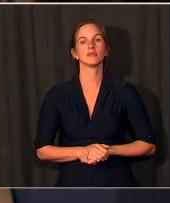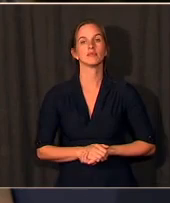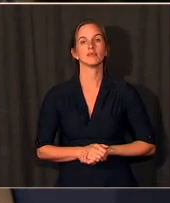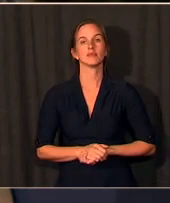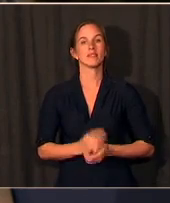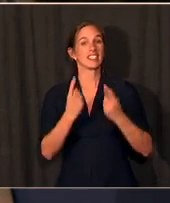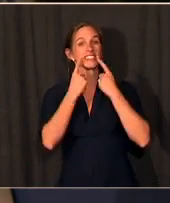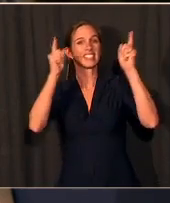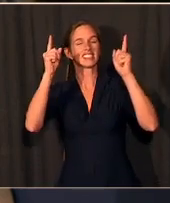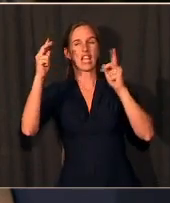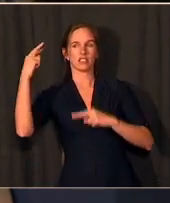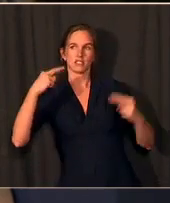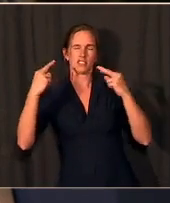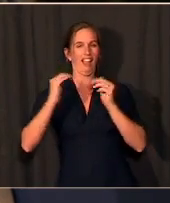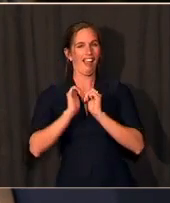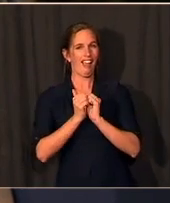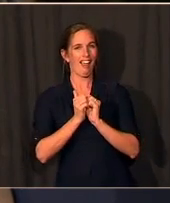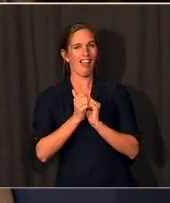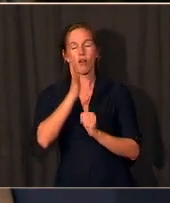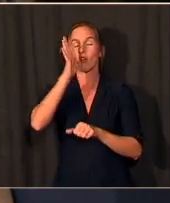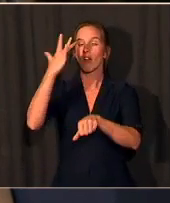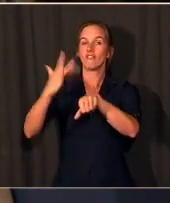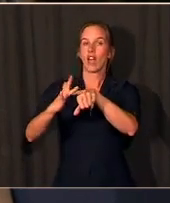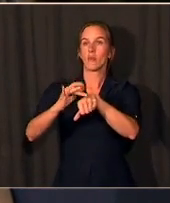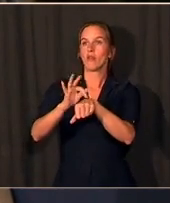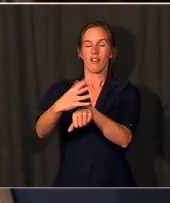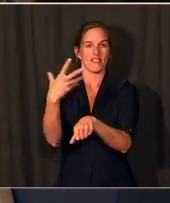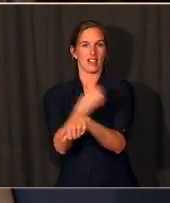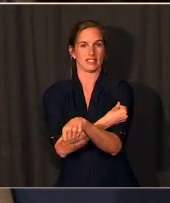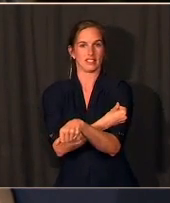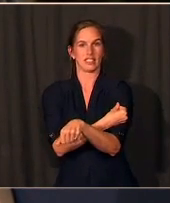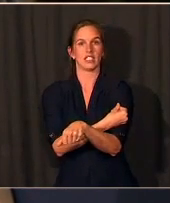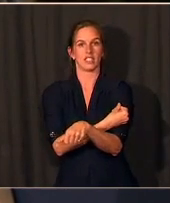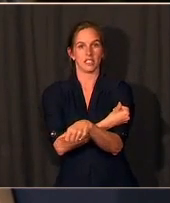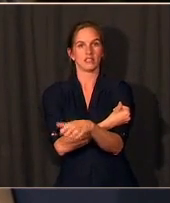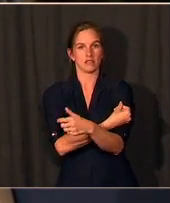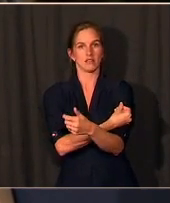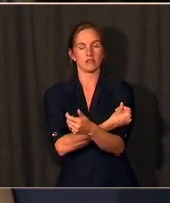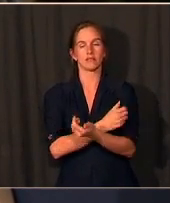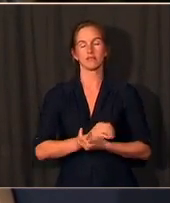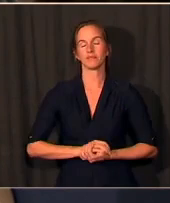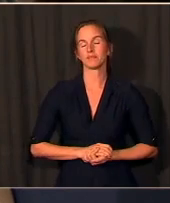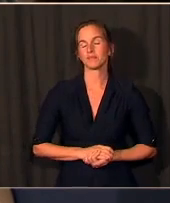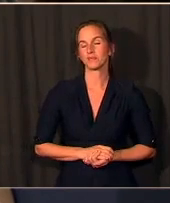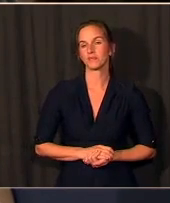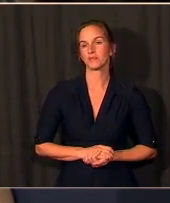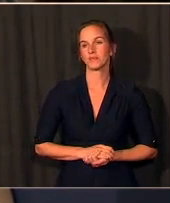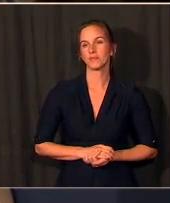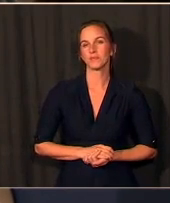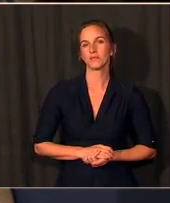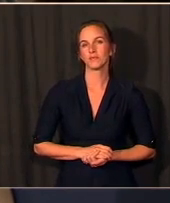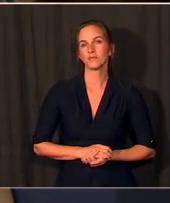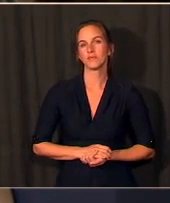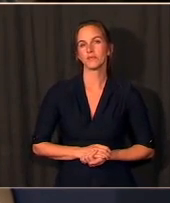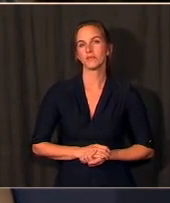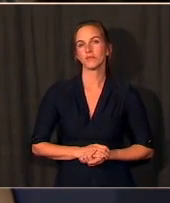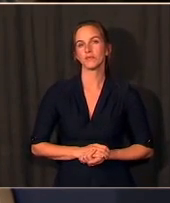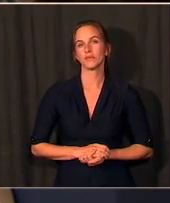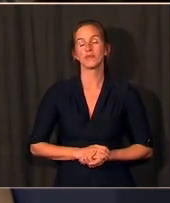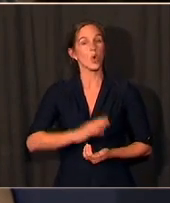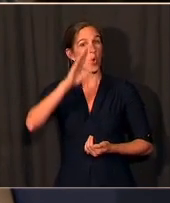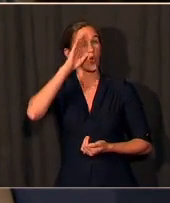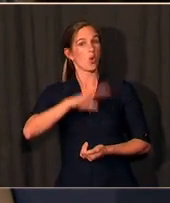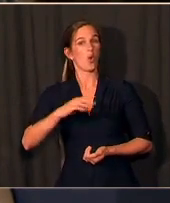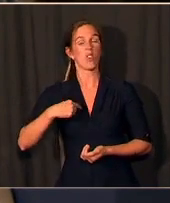judged by the availability of the vaccine as shots go in arms. It is the partnerships